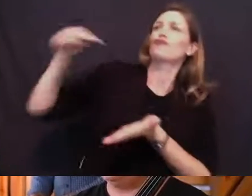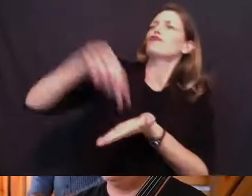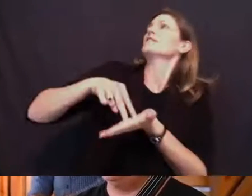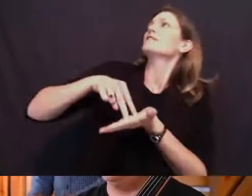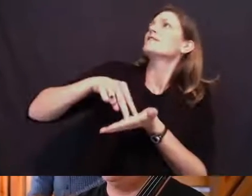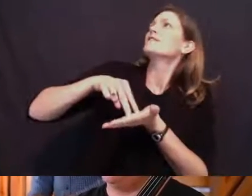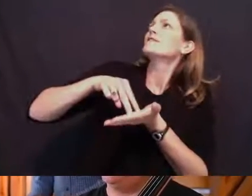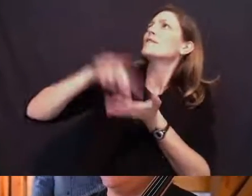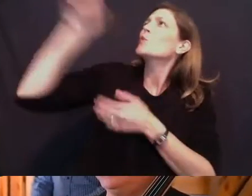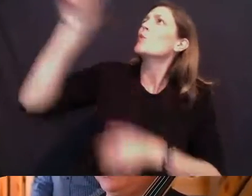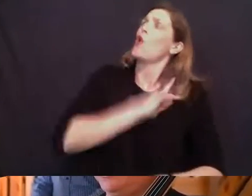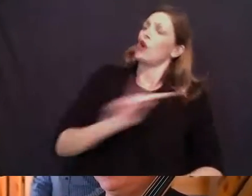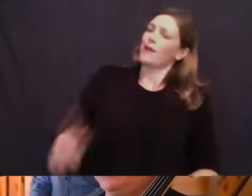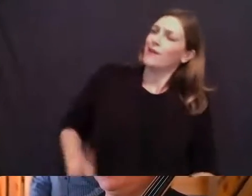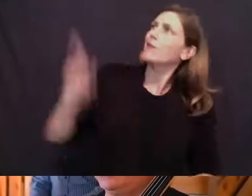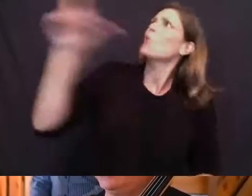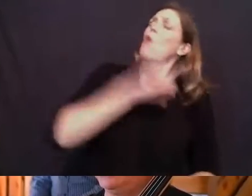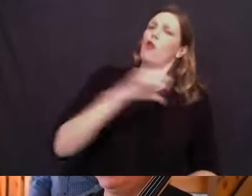you are King, that you are Lord today.